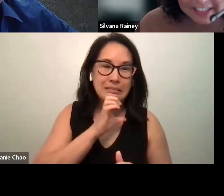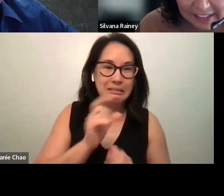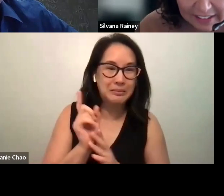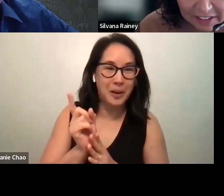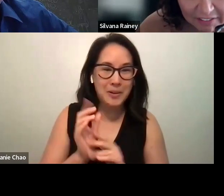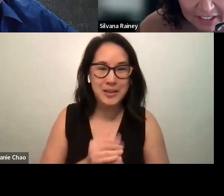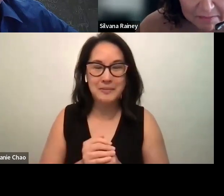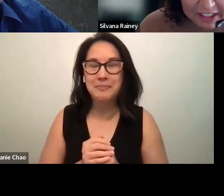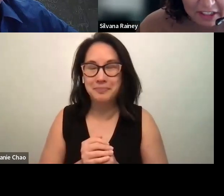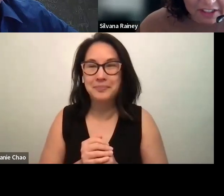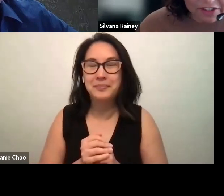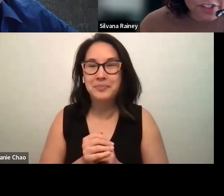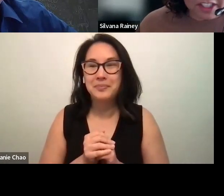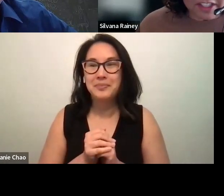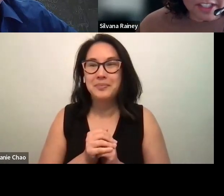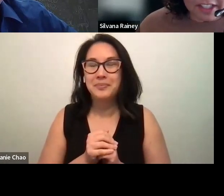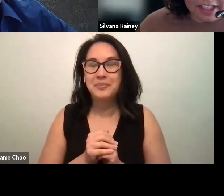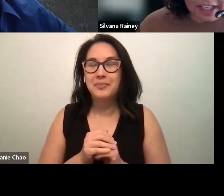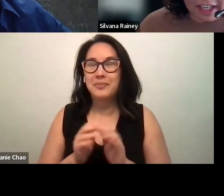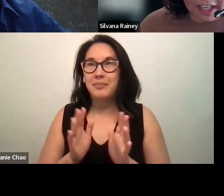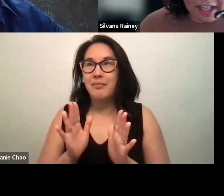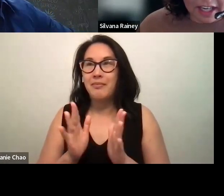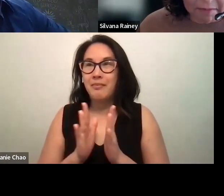I think the only thing I'm gonna urge is,